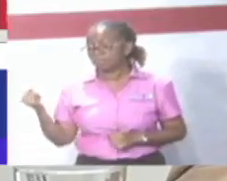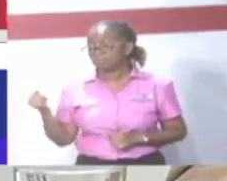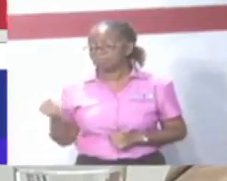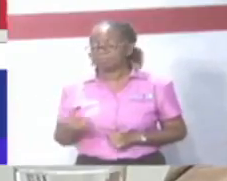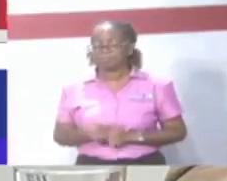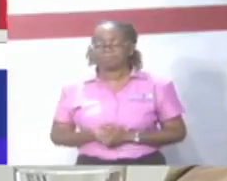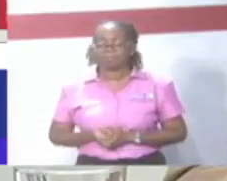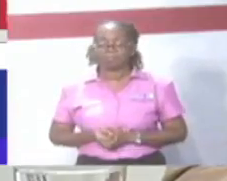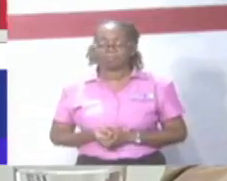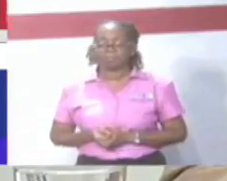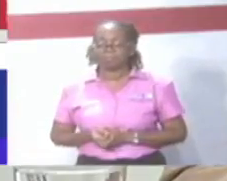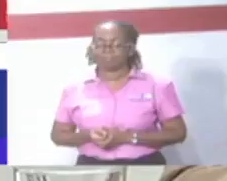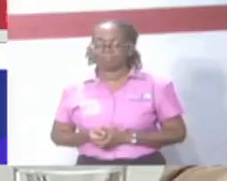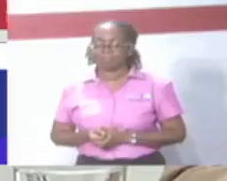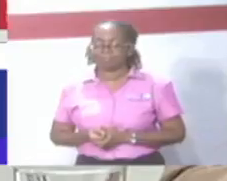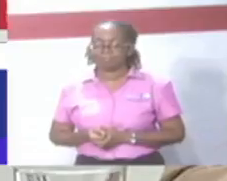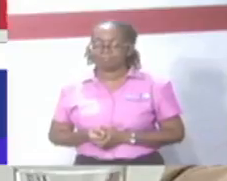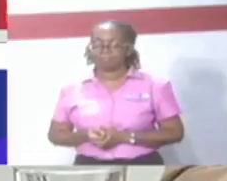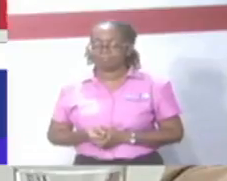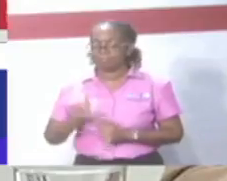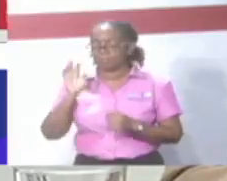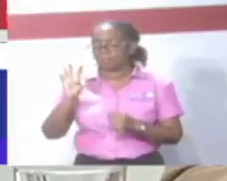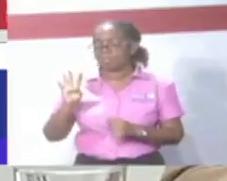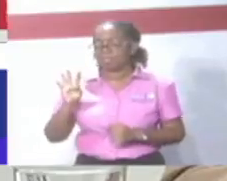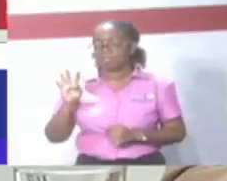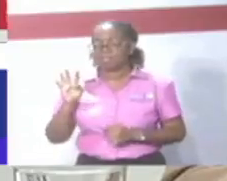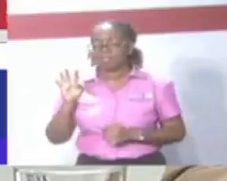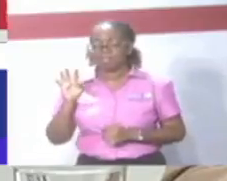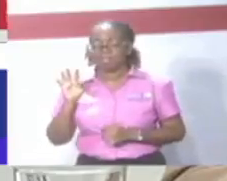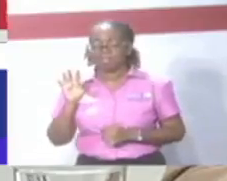fully vaccinated is